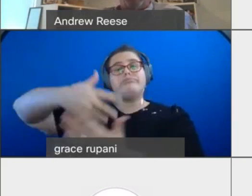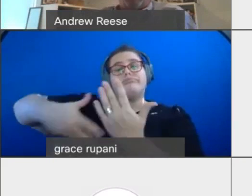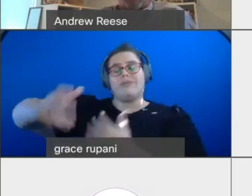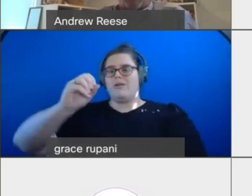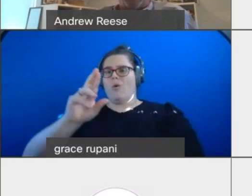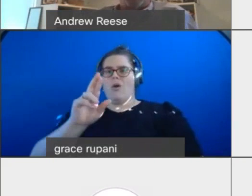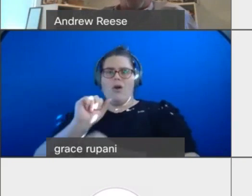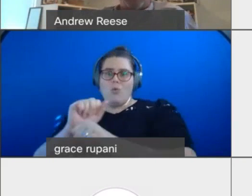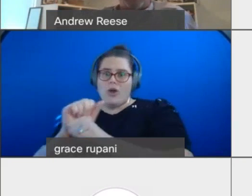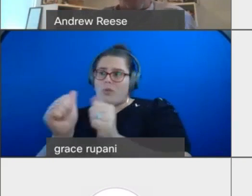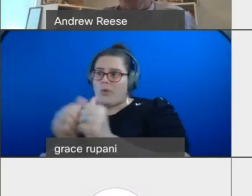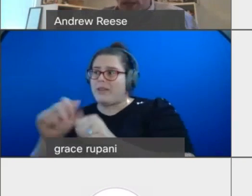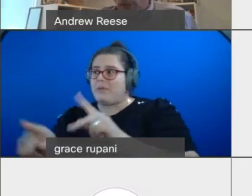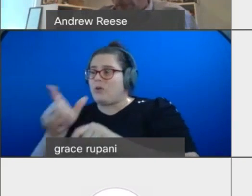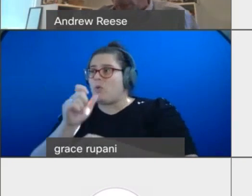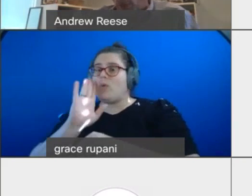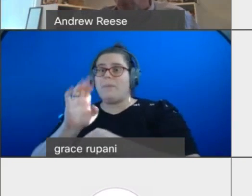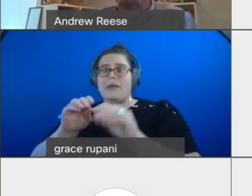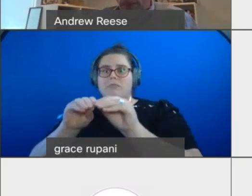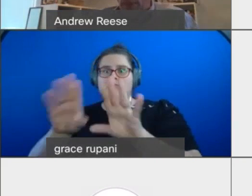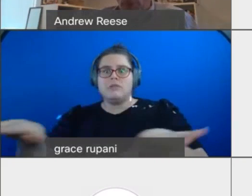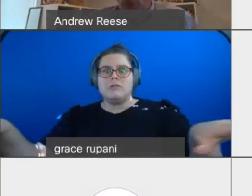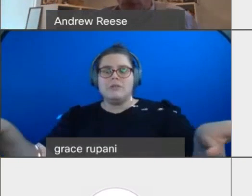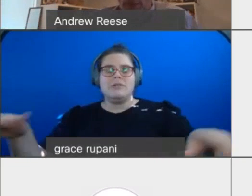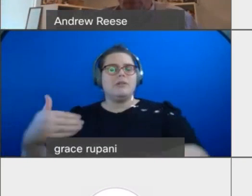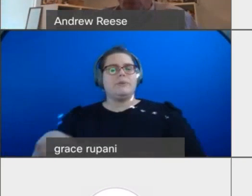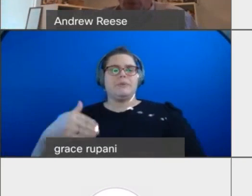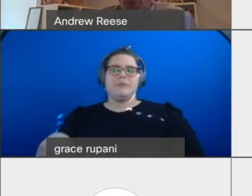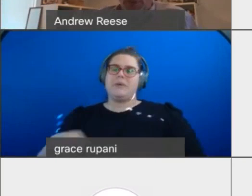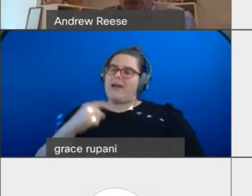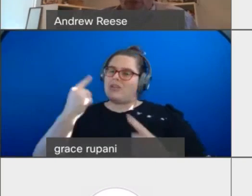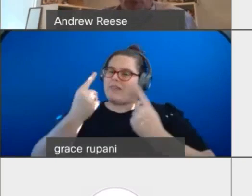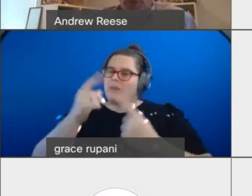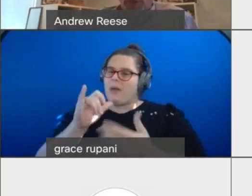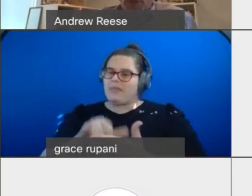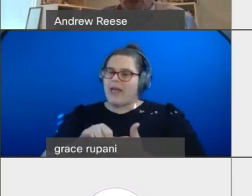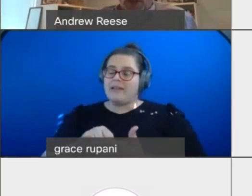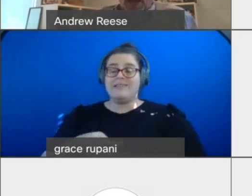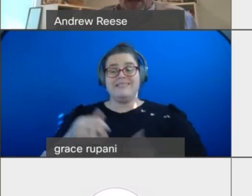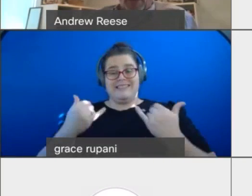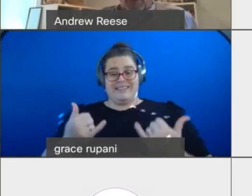people? This Wednesday at the mayor's press conference,